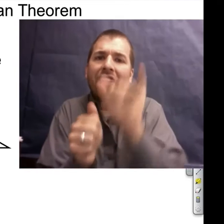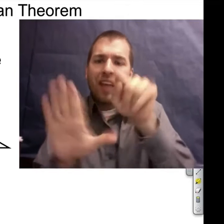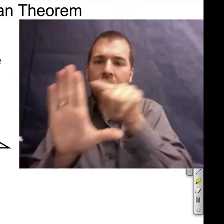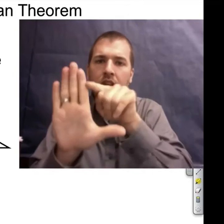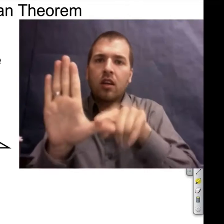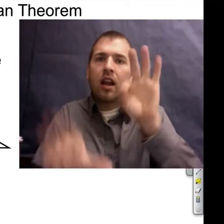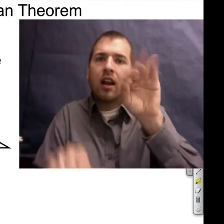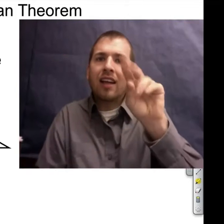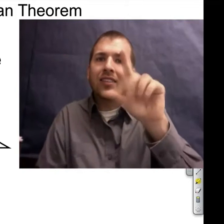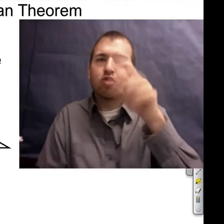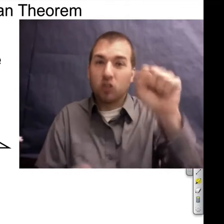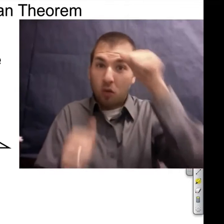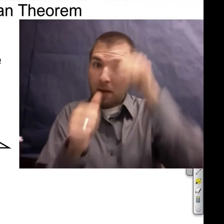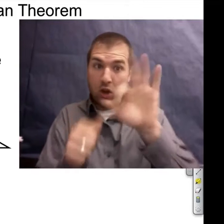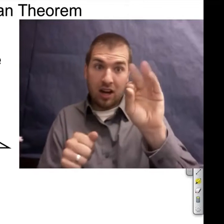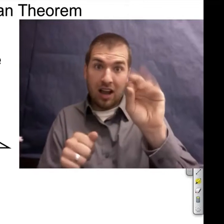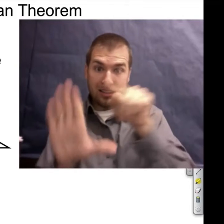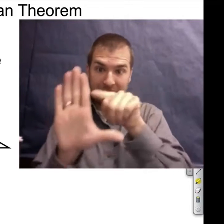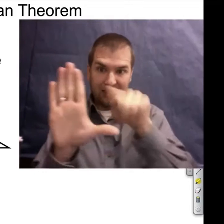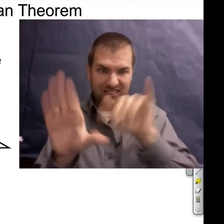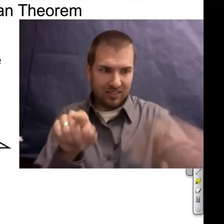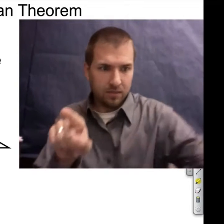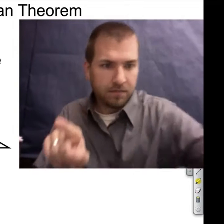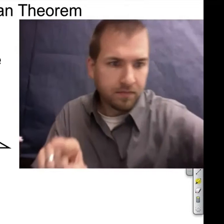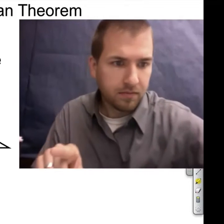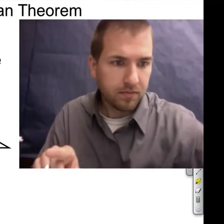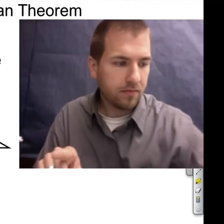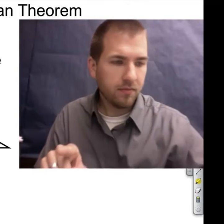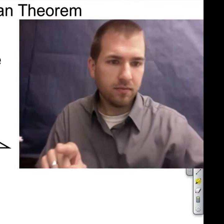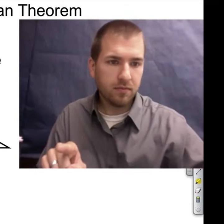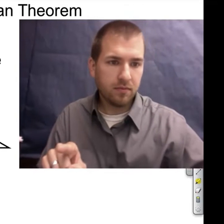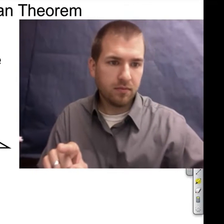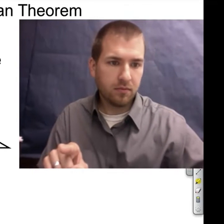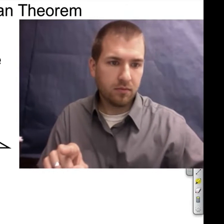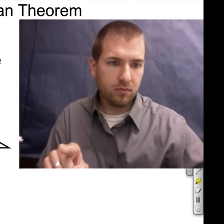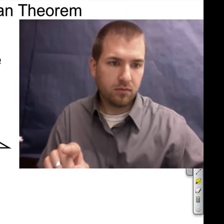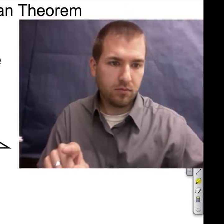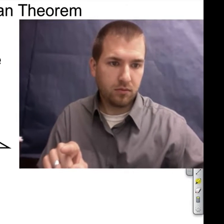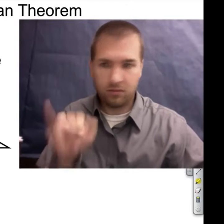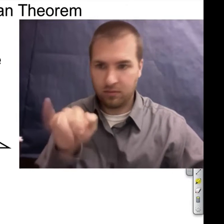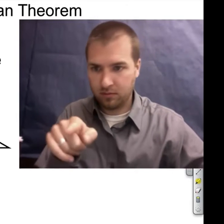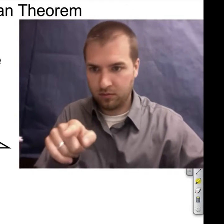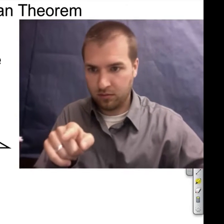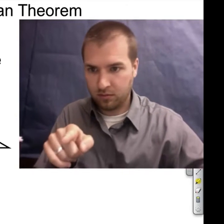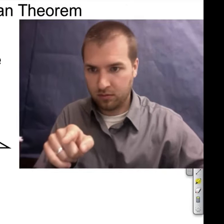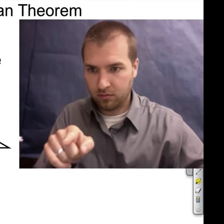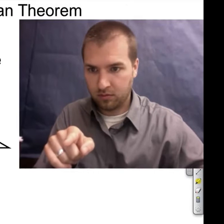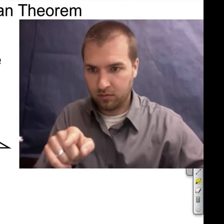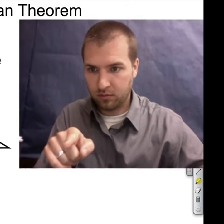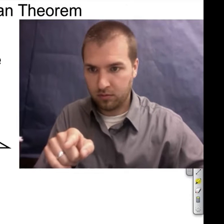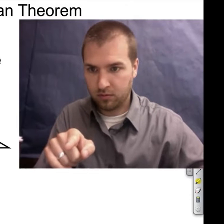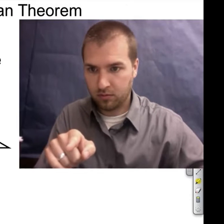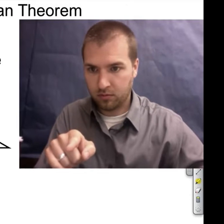the ones that are connected with the 90-degree angle. So I'll show you really quick. So you can see